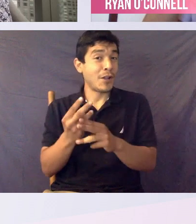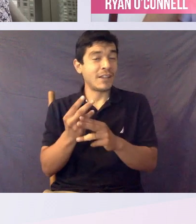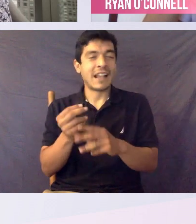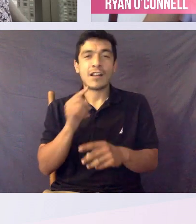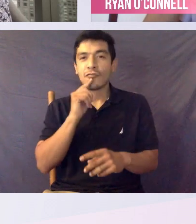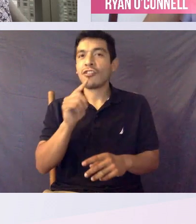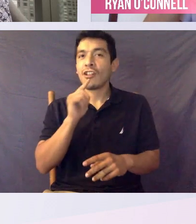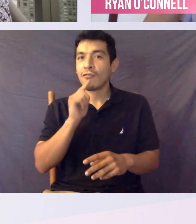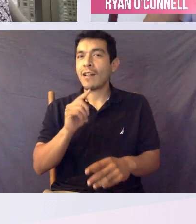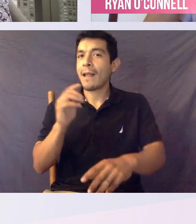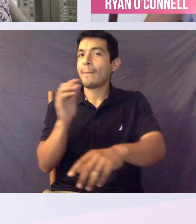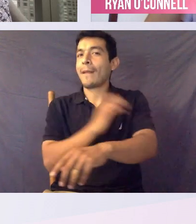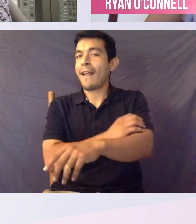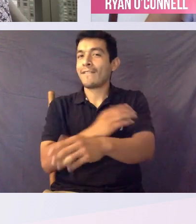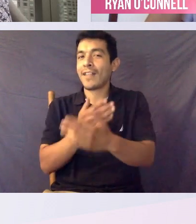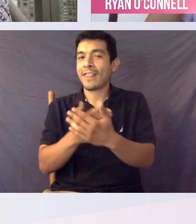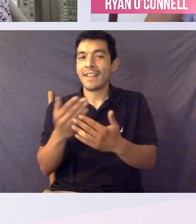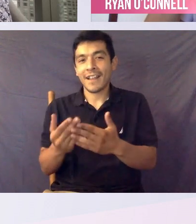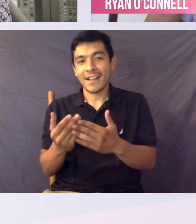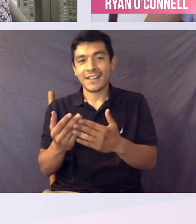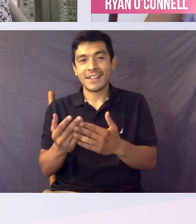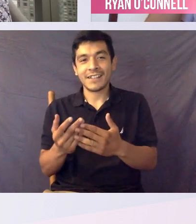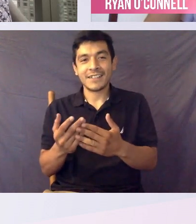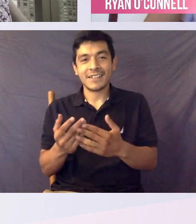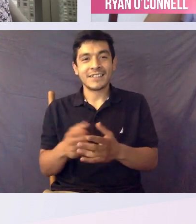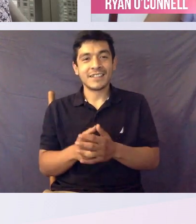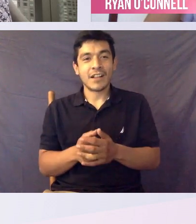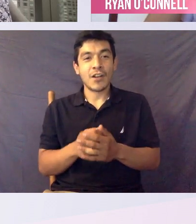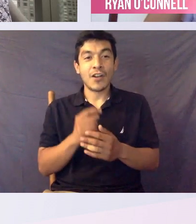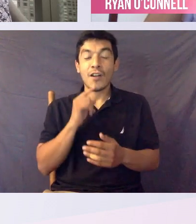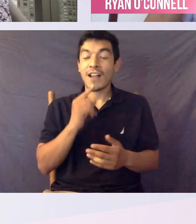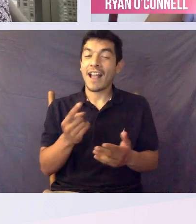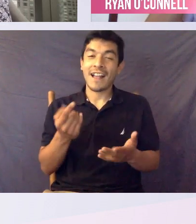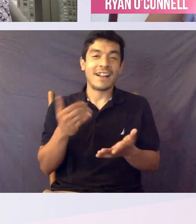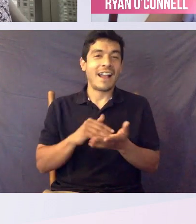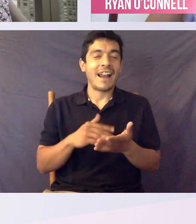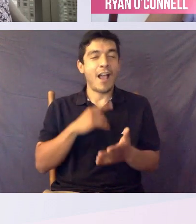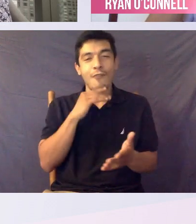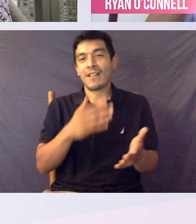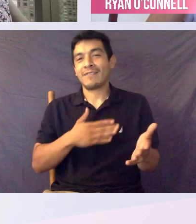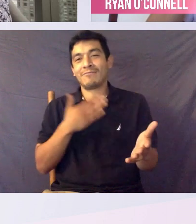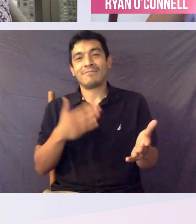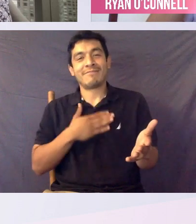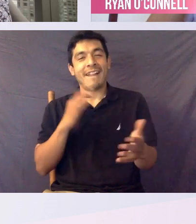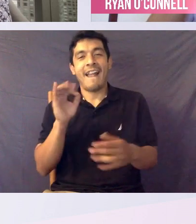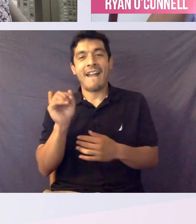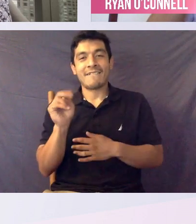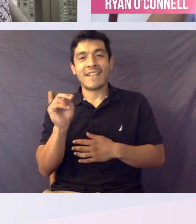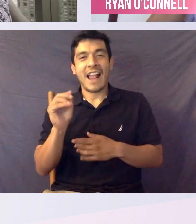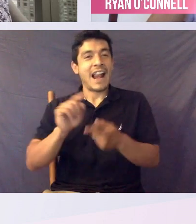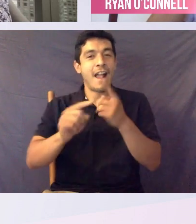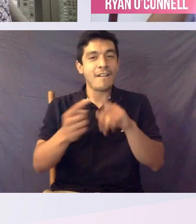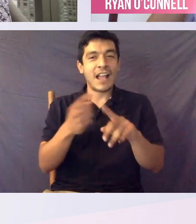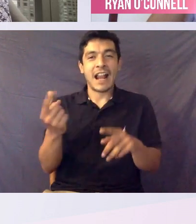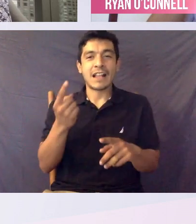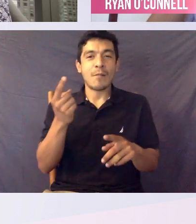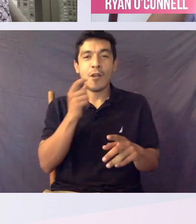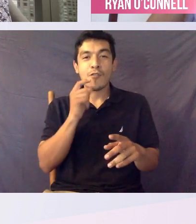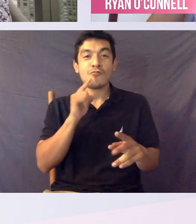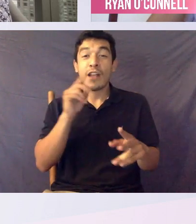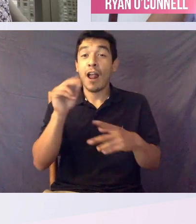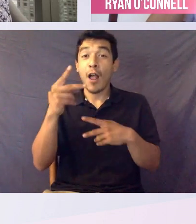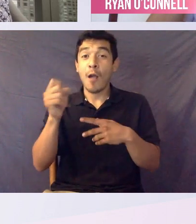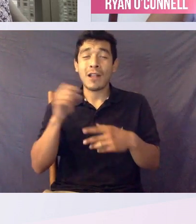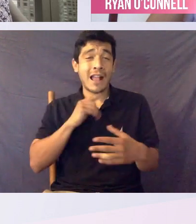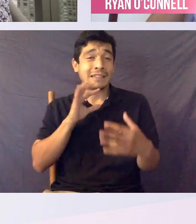thing. So on behalf of an incredibly grateful and supportive fan and friend and someone who hopes will stay connected to you all,